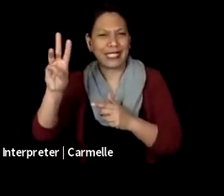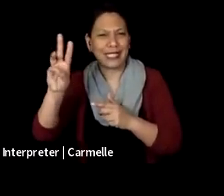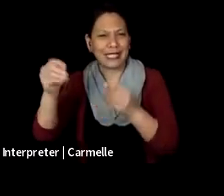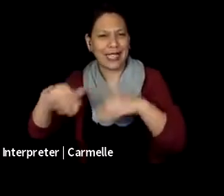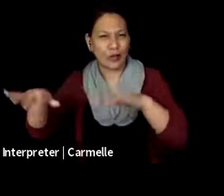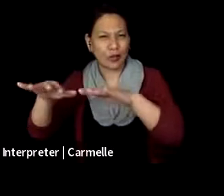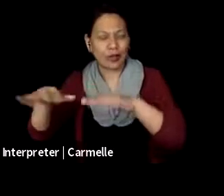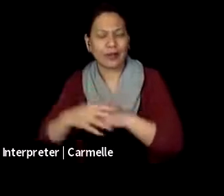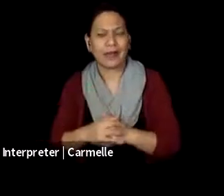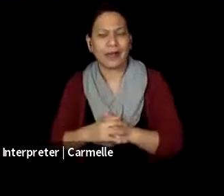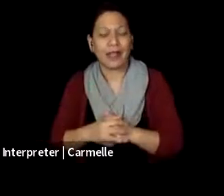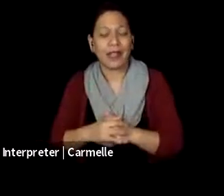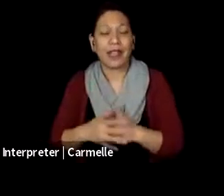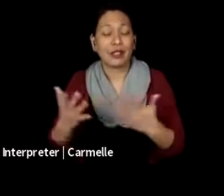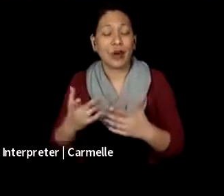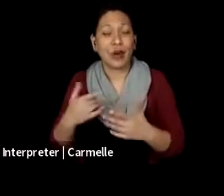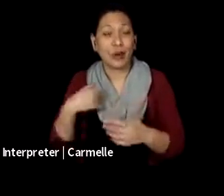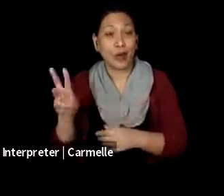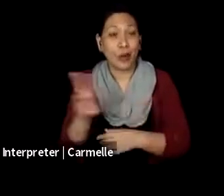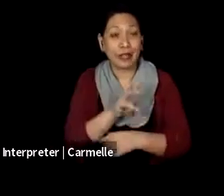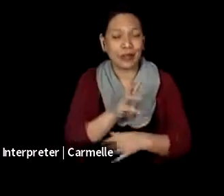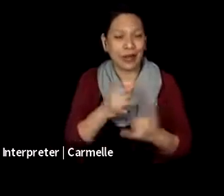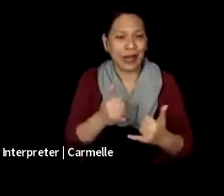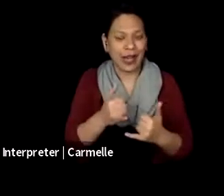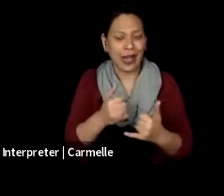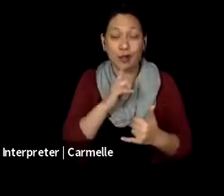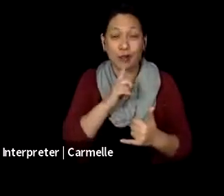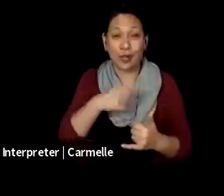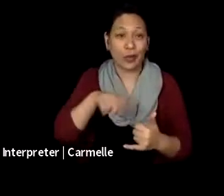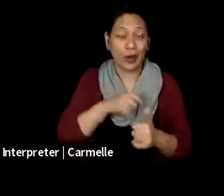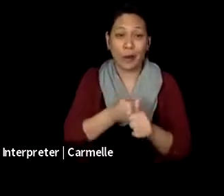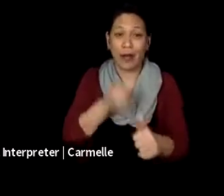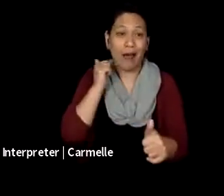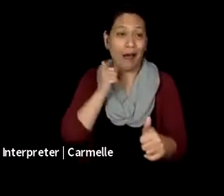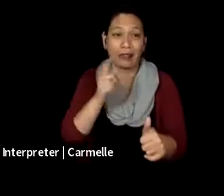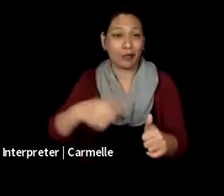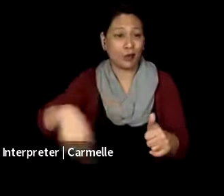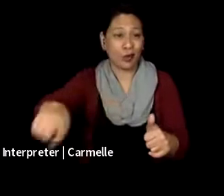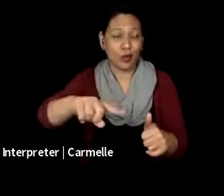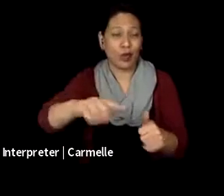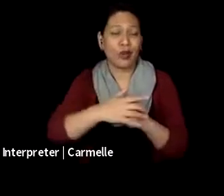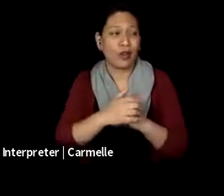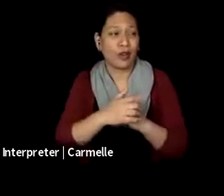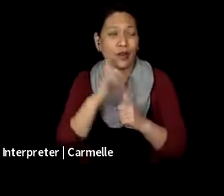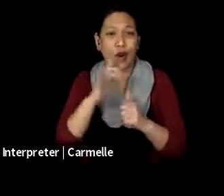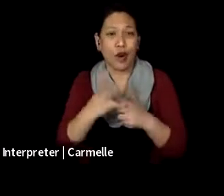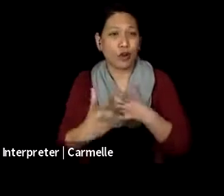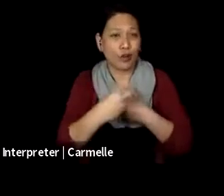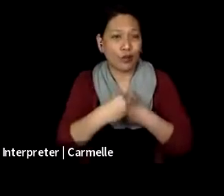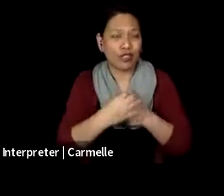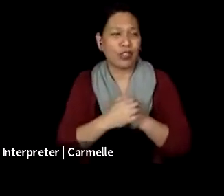in the West, which we are leaps and bounds behind you, unfortunately, when it comes to inclusionary